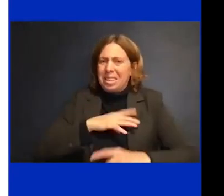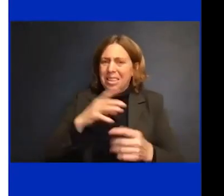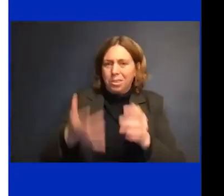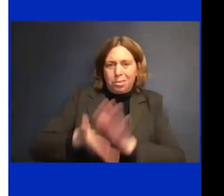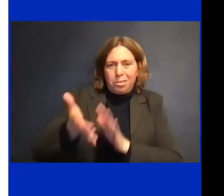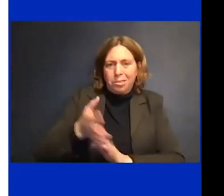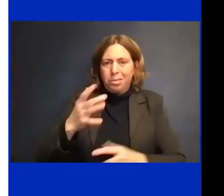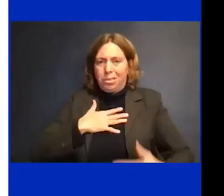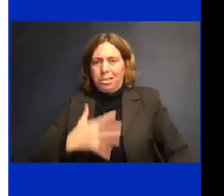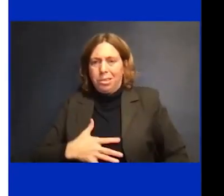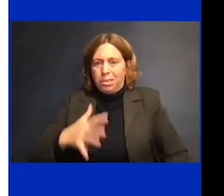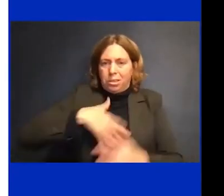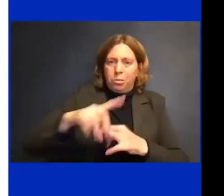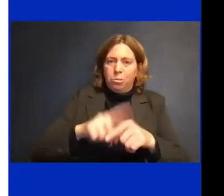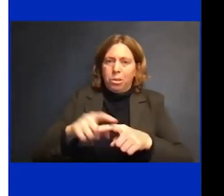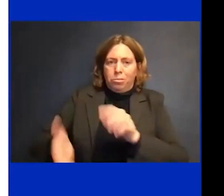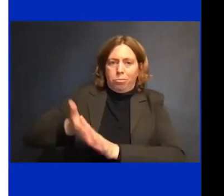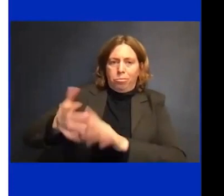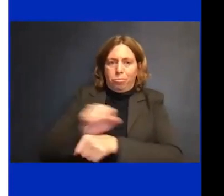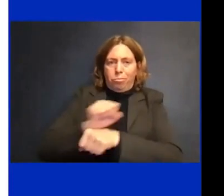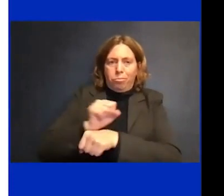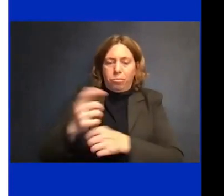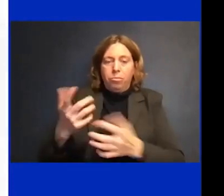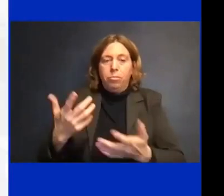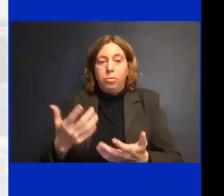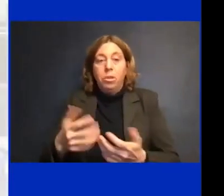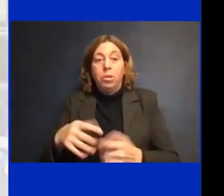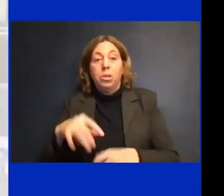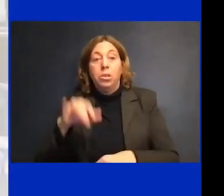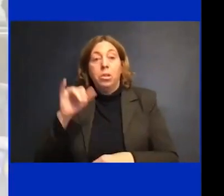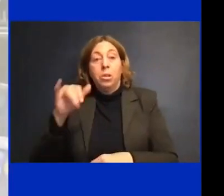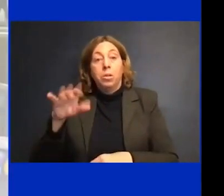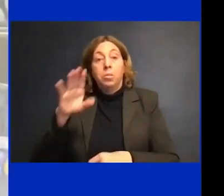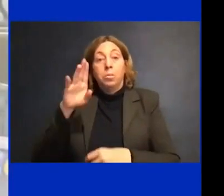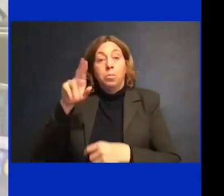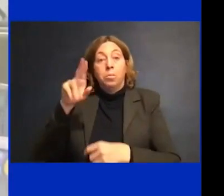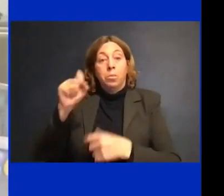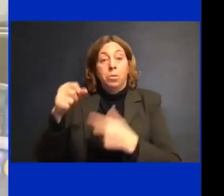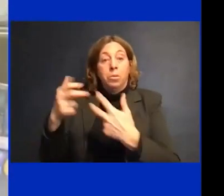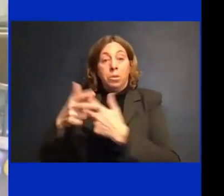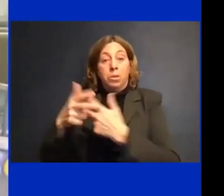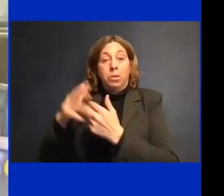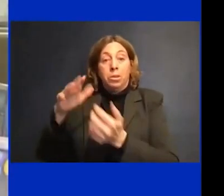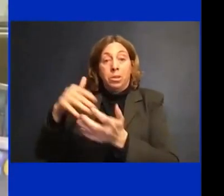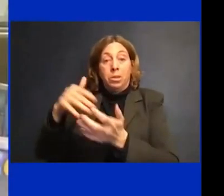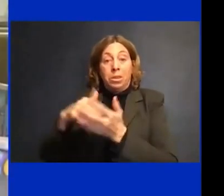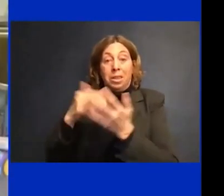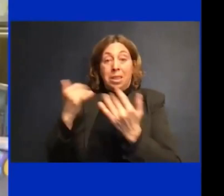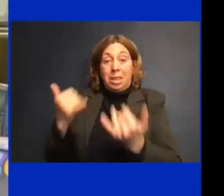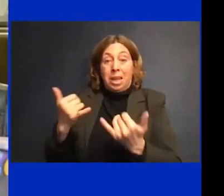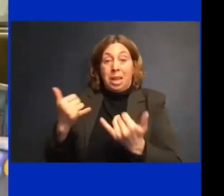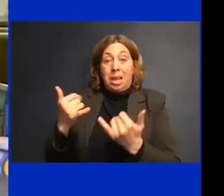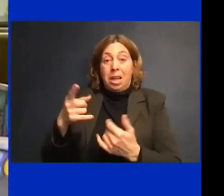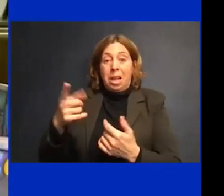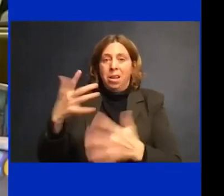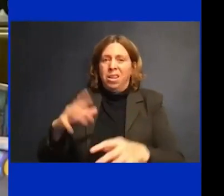the existing terminal. The existing bus terminal is already at capacity and will not be able to meet future demand.